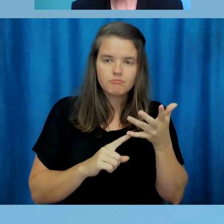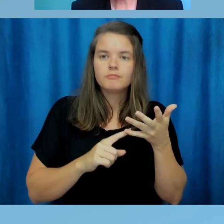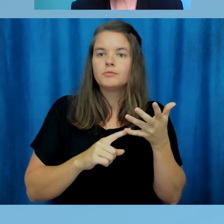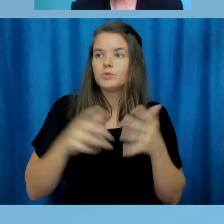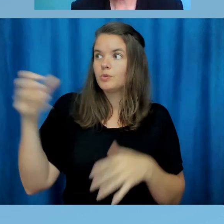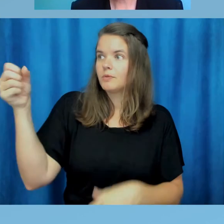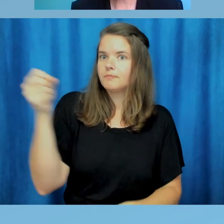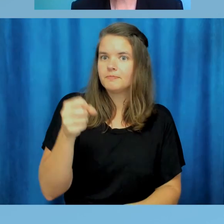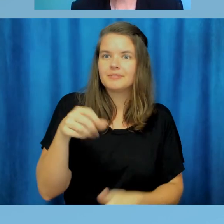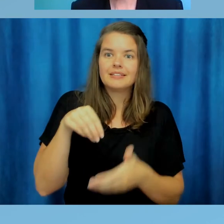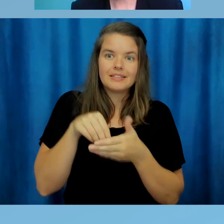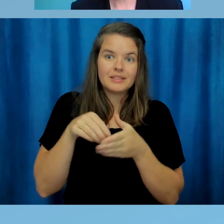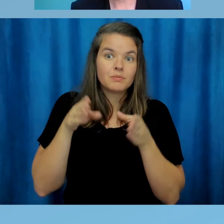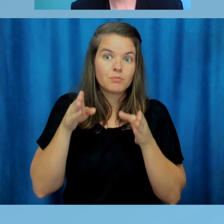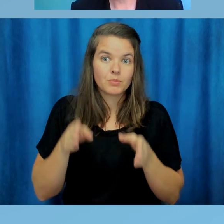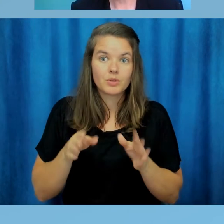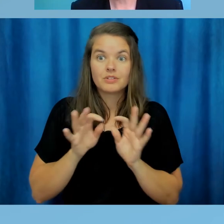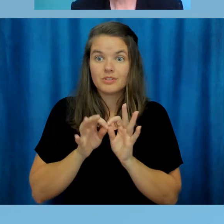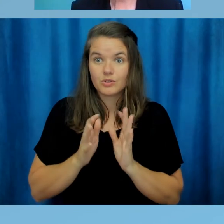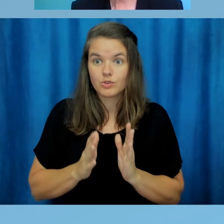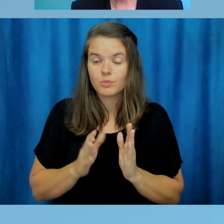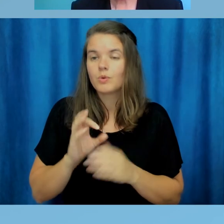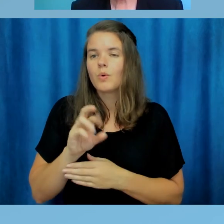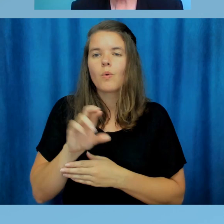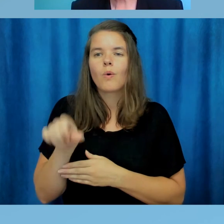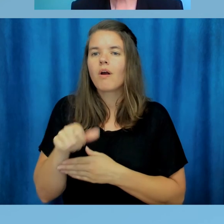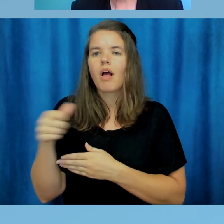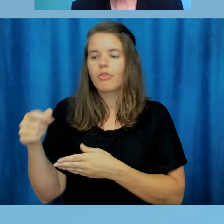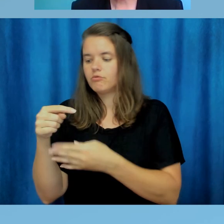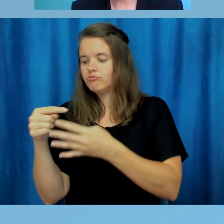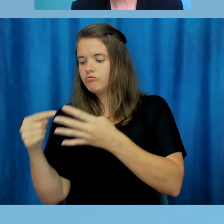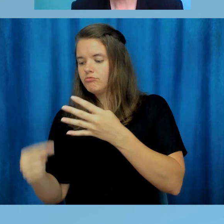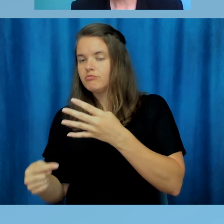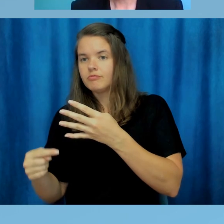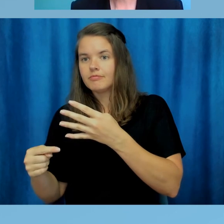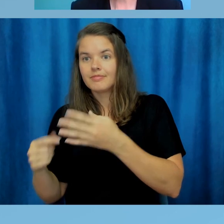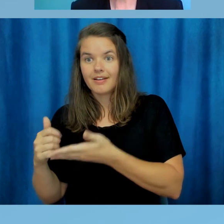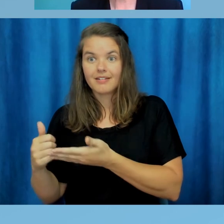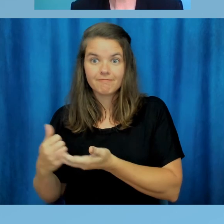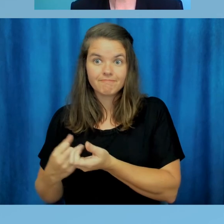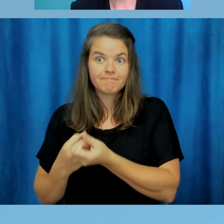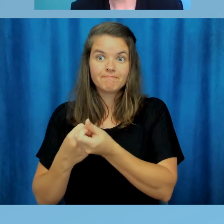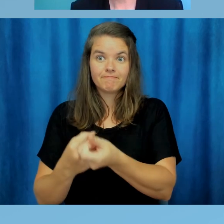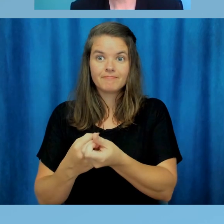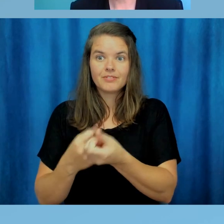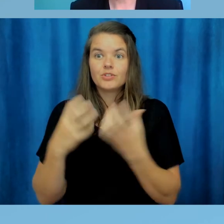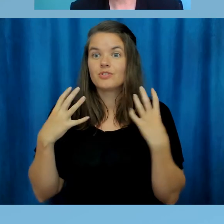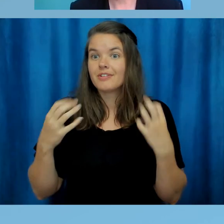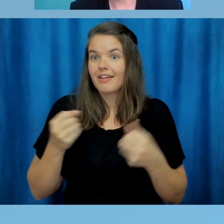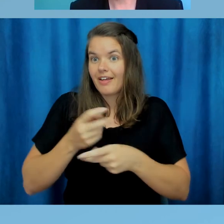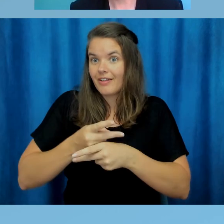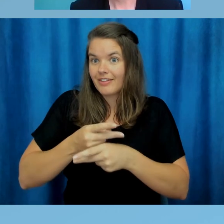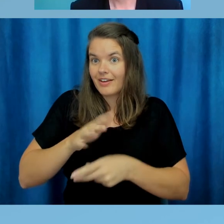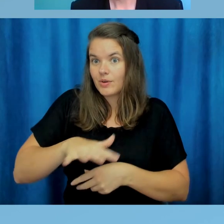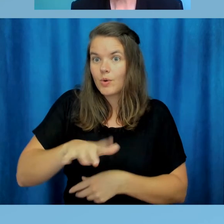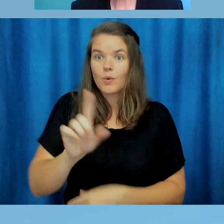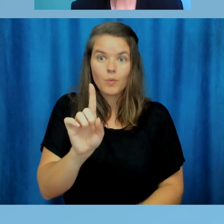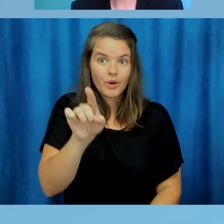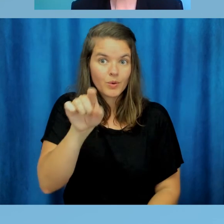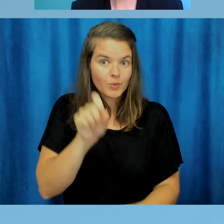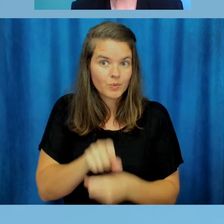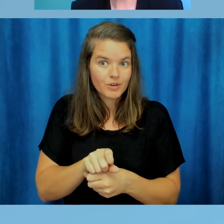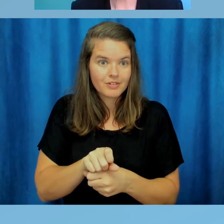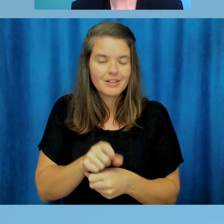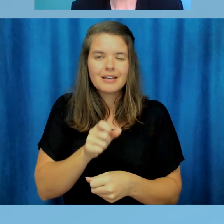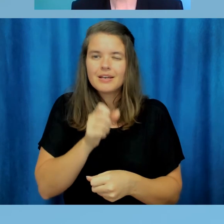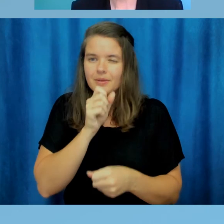for obtaining an in-person interpreter or other auxiliary aid in the healthcare setting where you work. Make